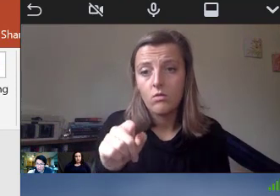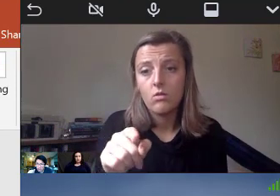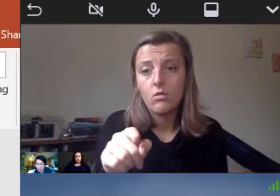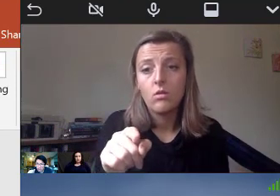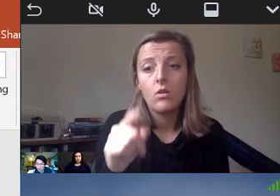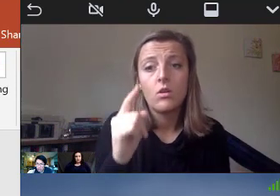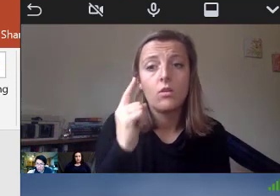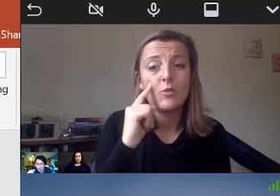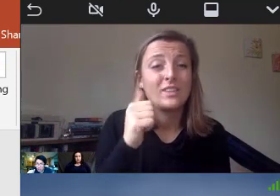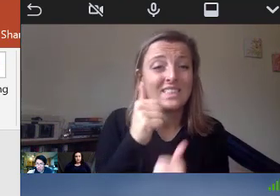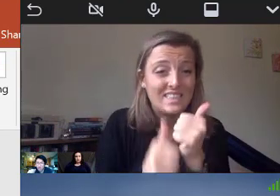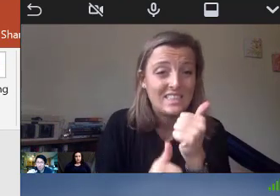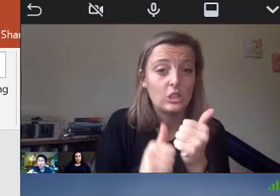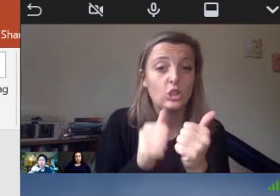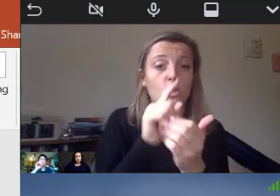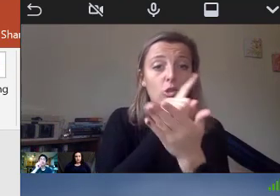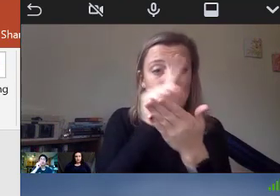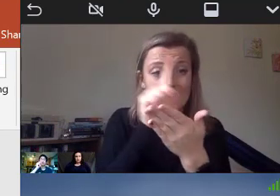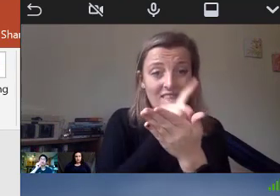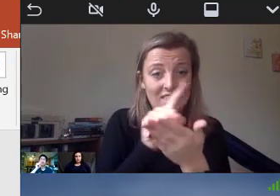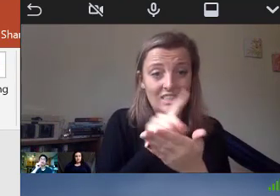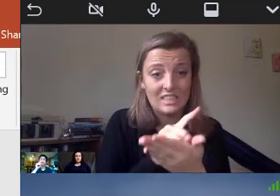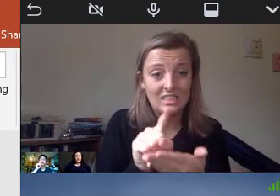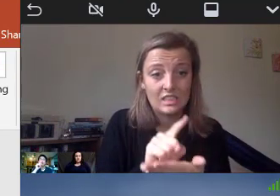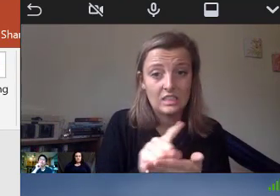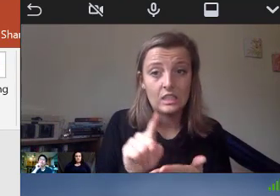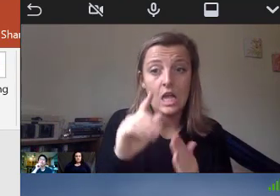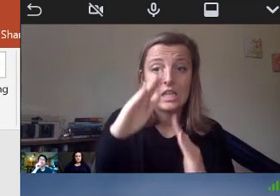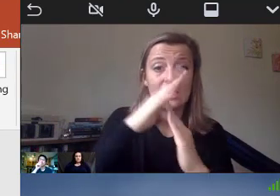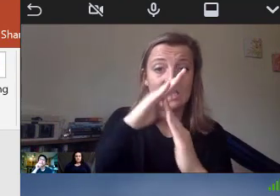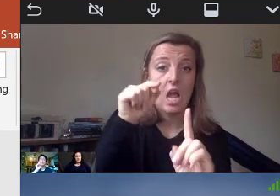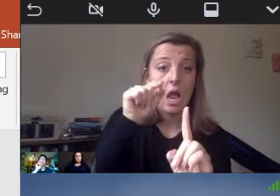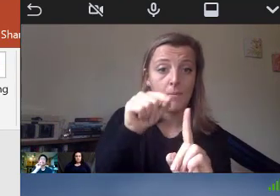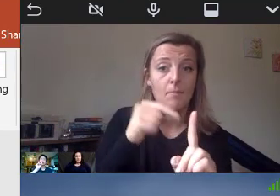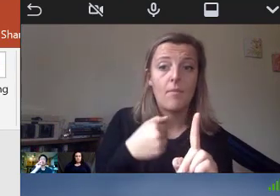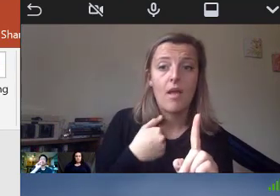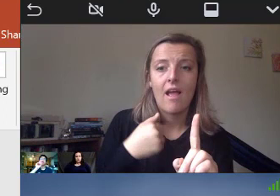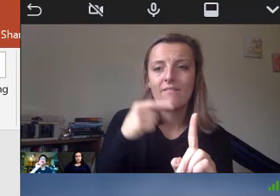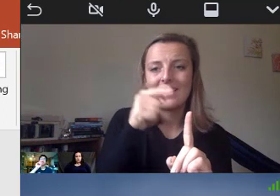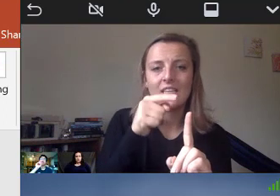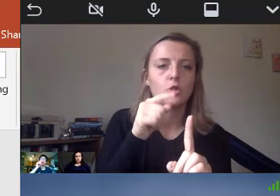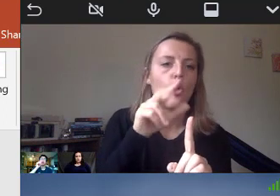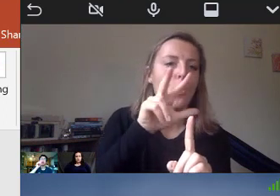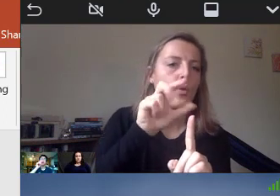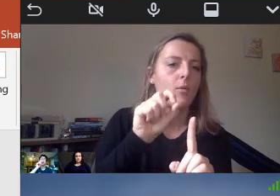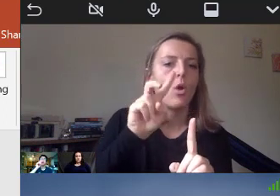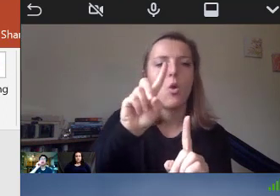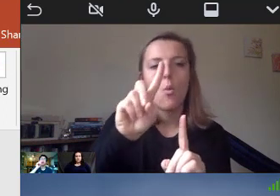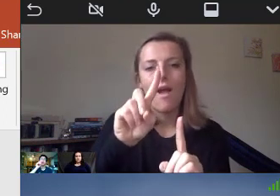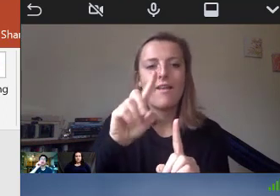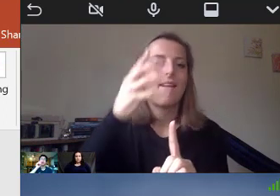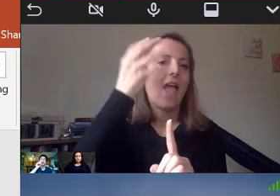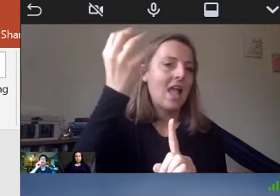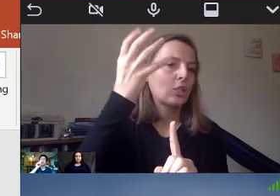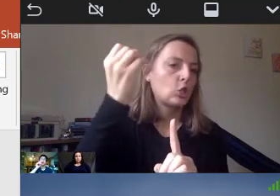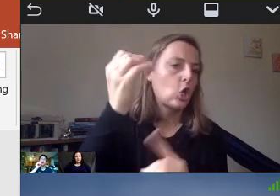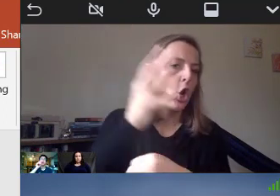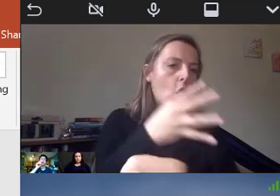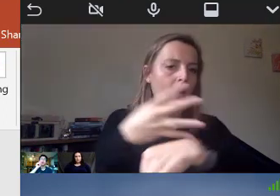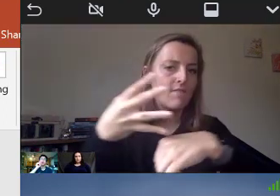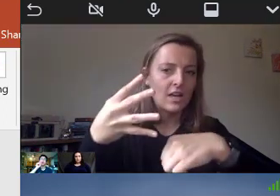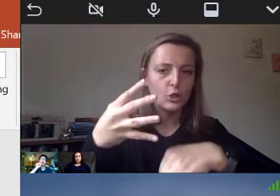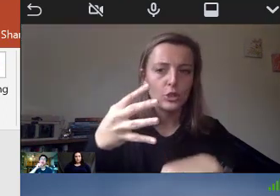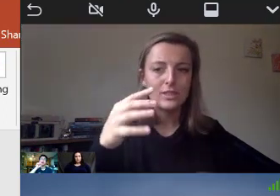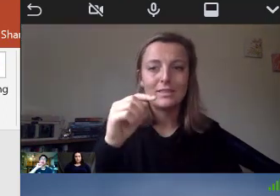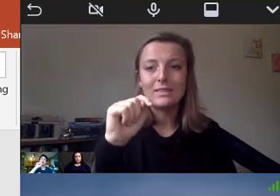at the top, there'll be something that looks like this. So in this case, it would be 3.1 external convection, probably TP after that, or it